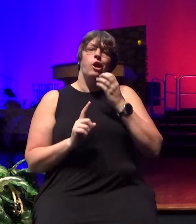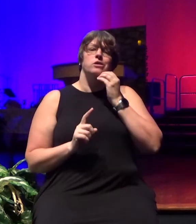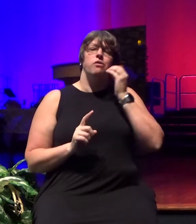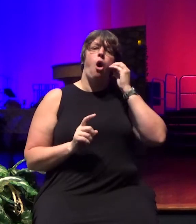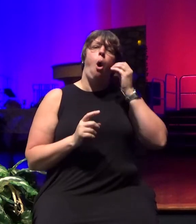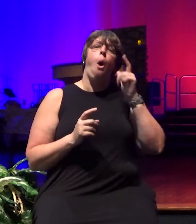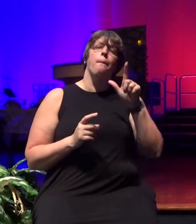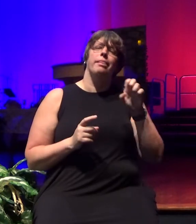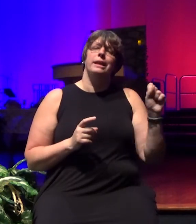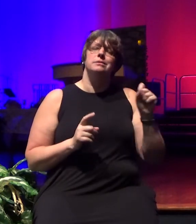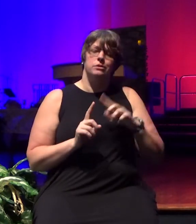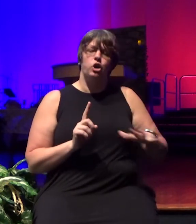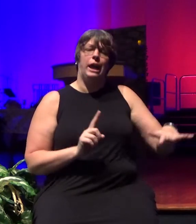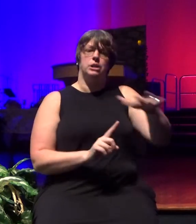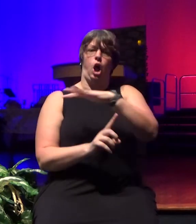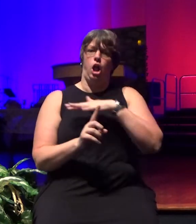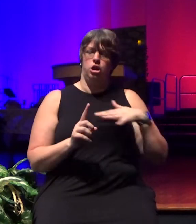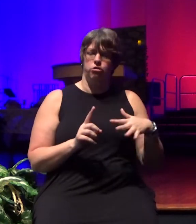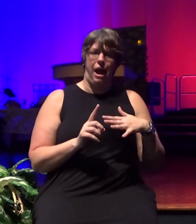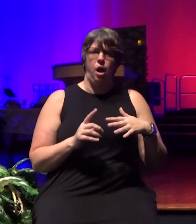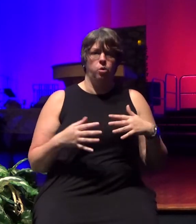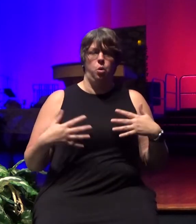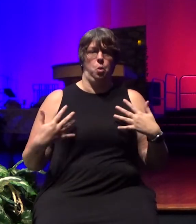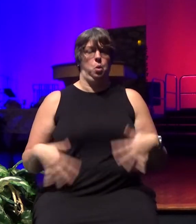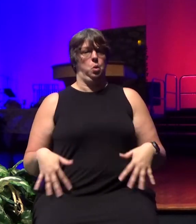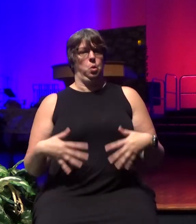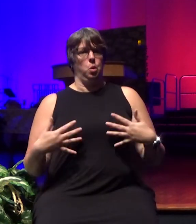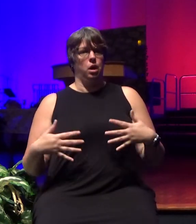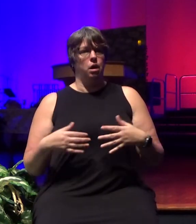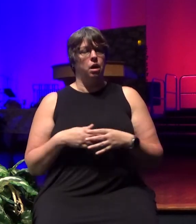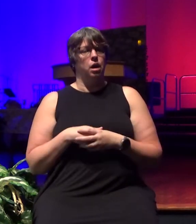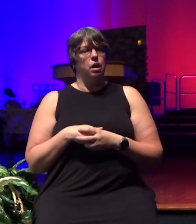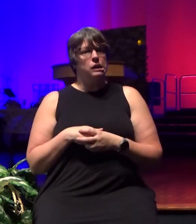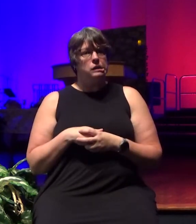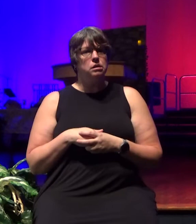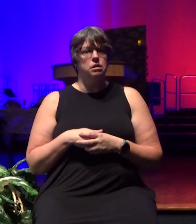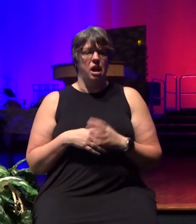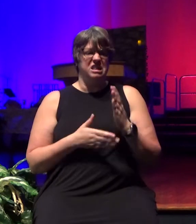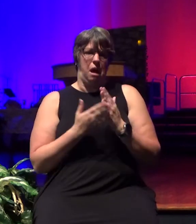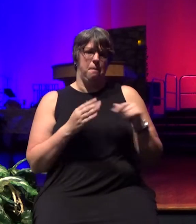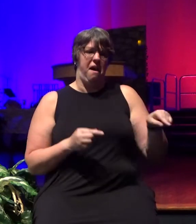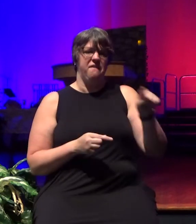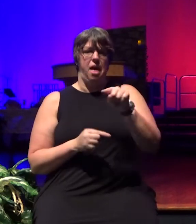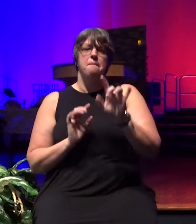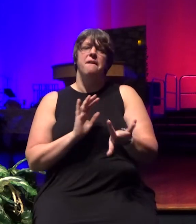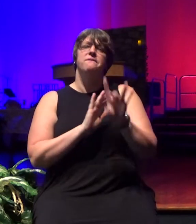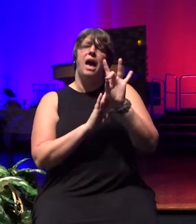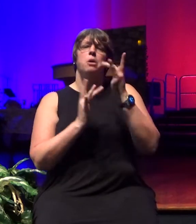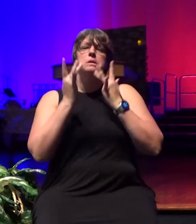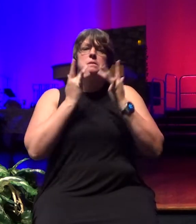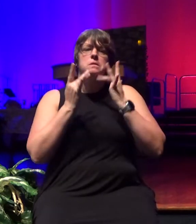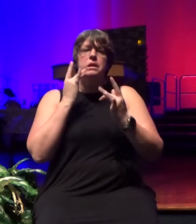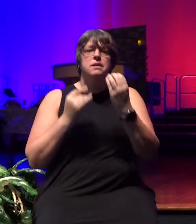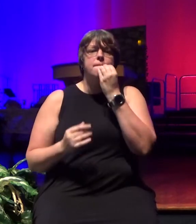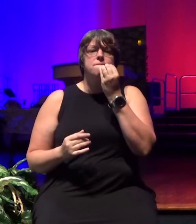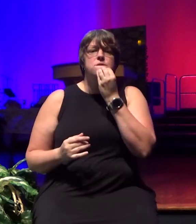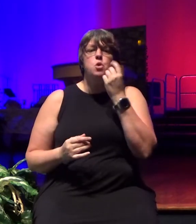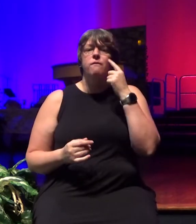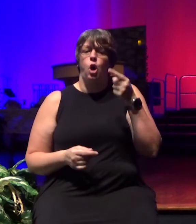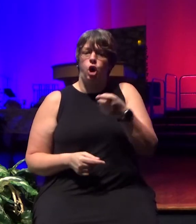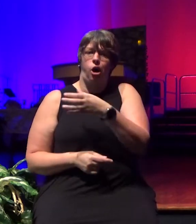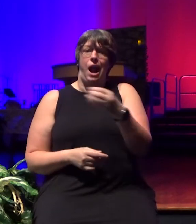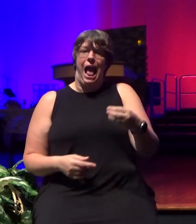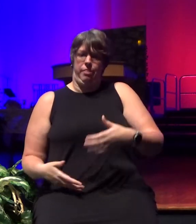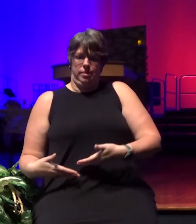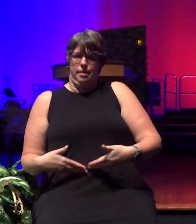to feed her and that life in her tummy. And she went and she slept for a while where she would normally hang out, what she called her squat. And then she